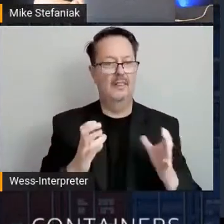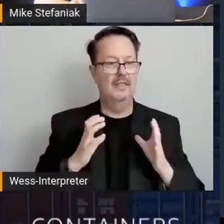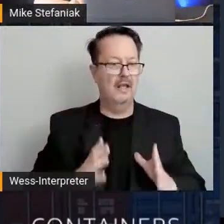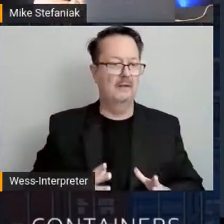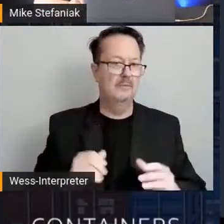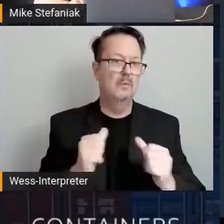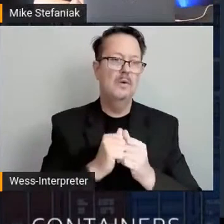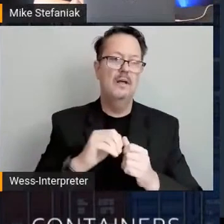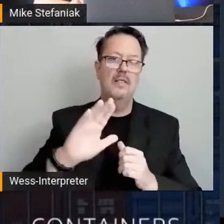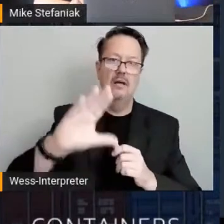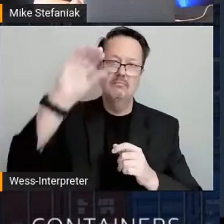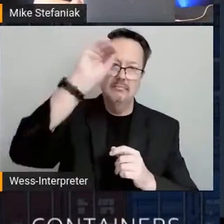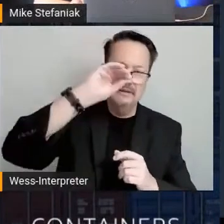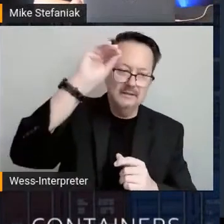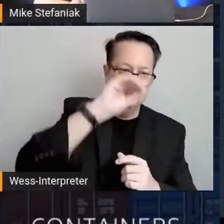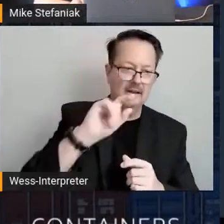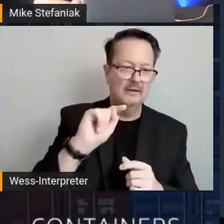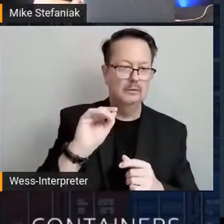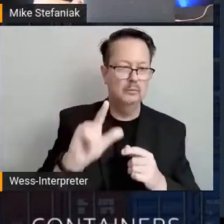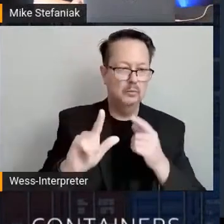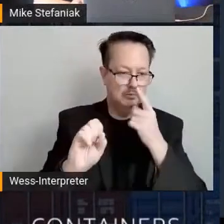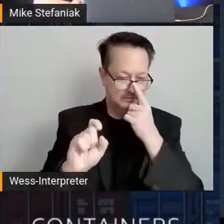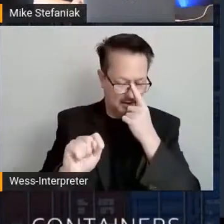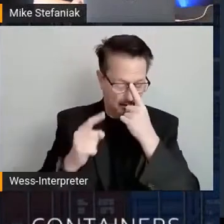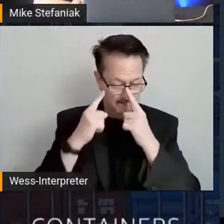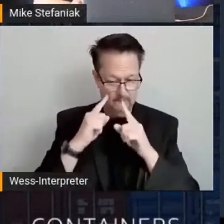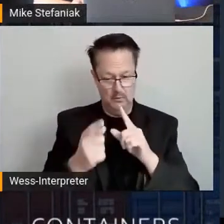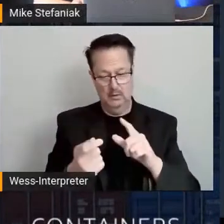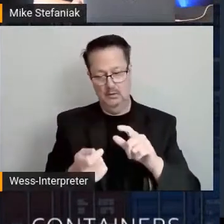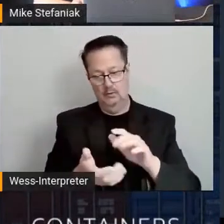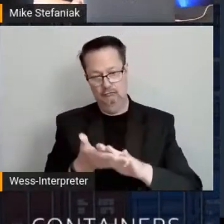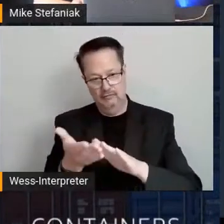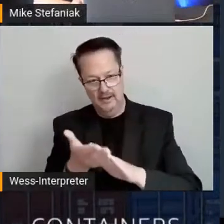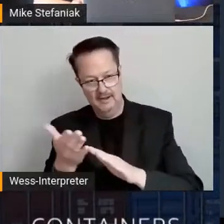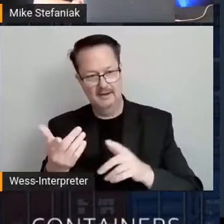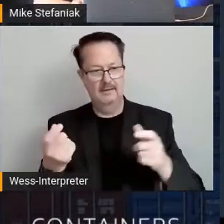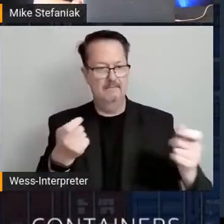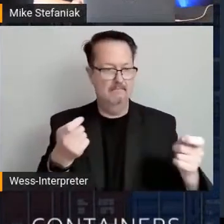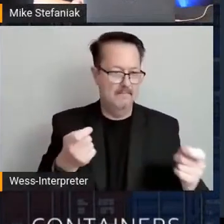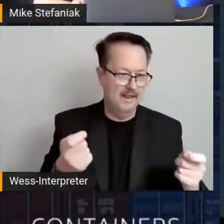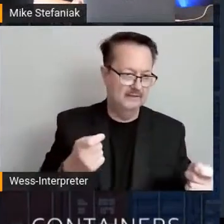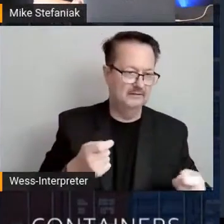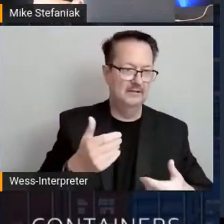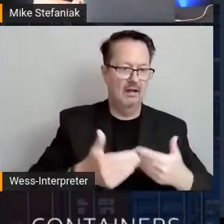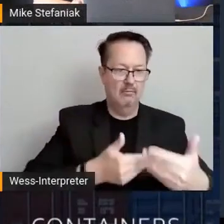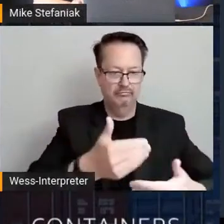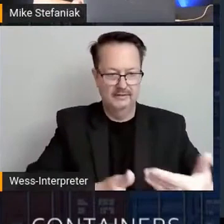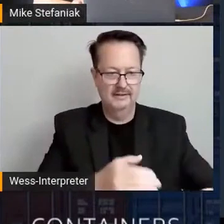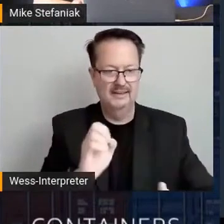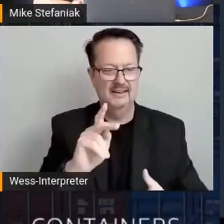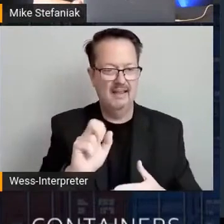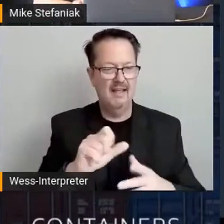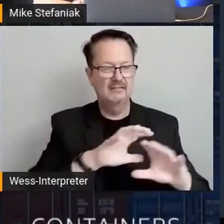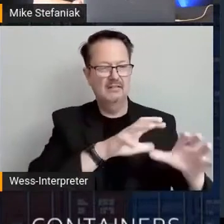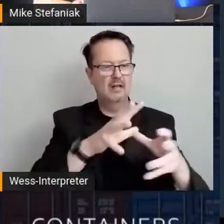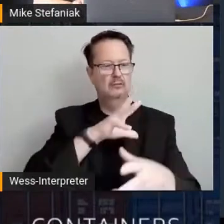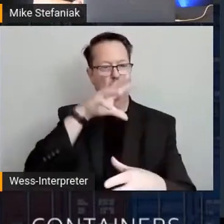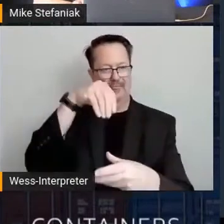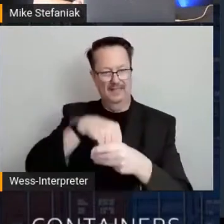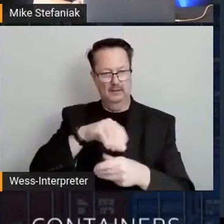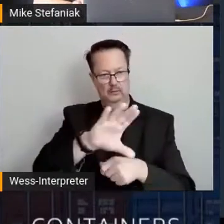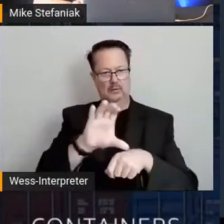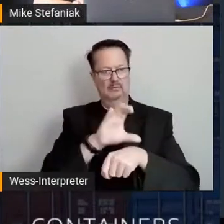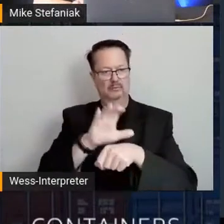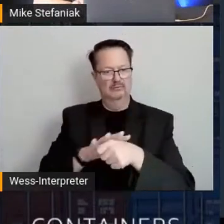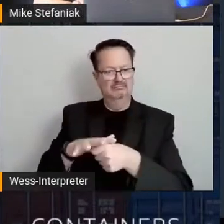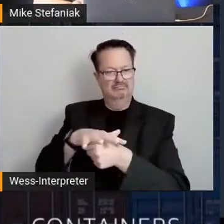with an opinionated tool set for running and managing and operating EKS clusters in their own environments, right? In